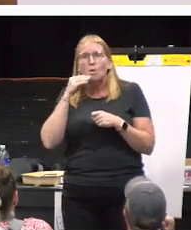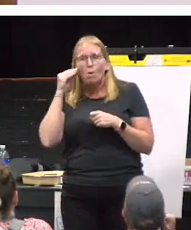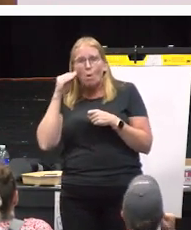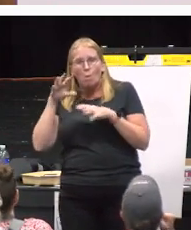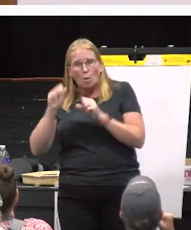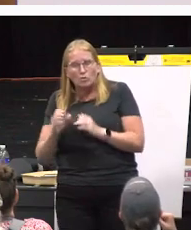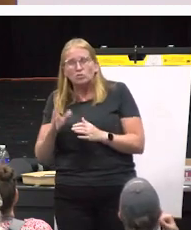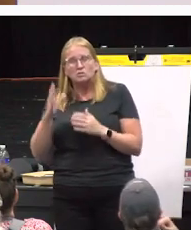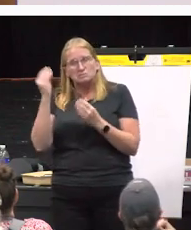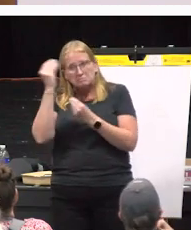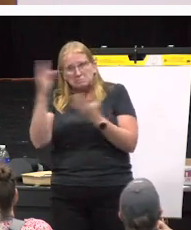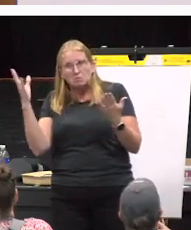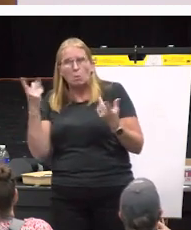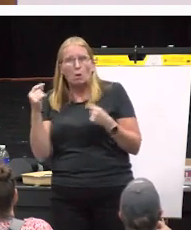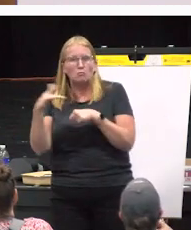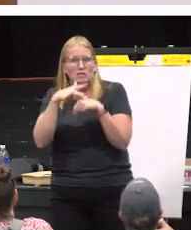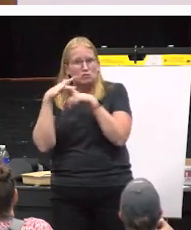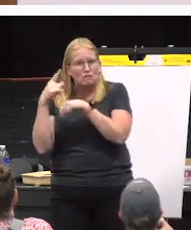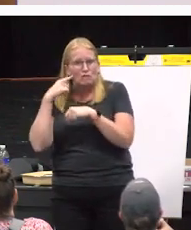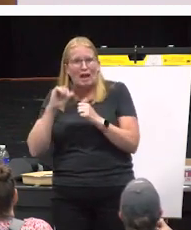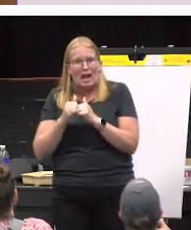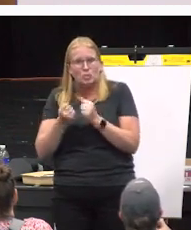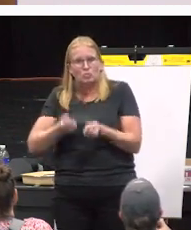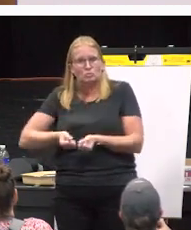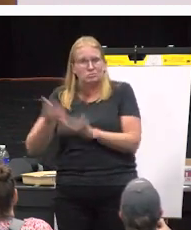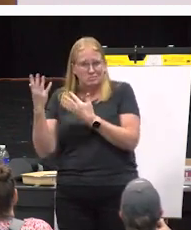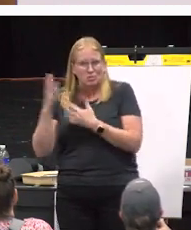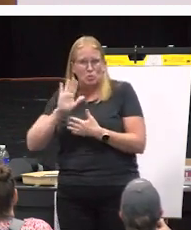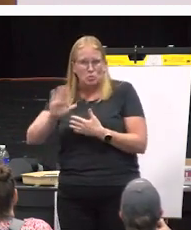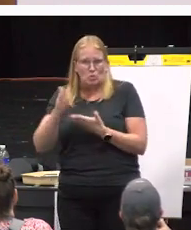of existing resources for waste disposal.